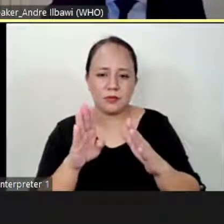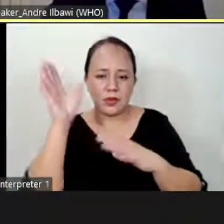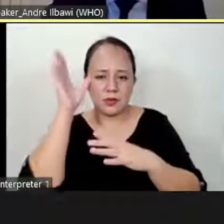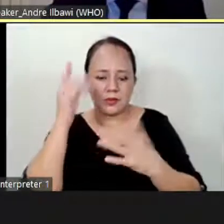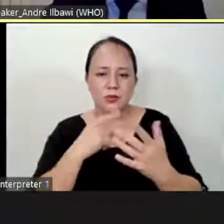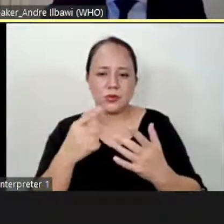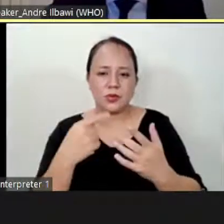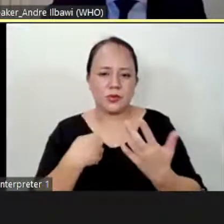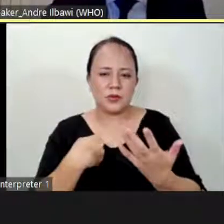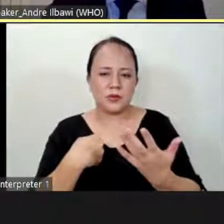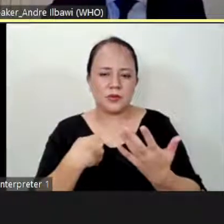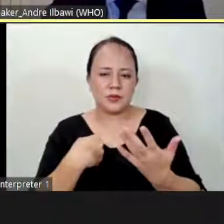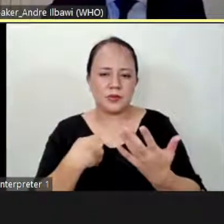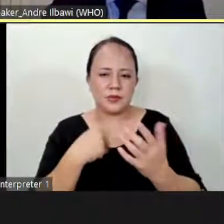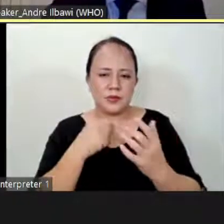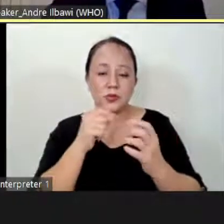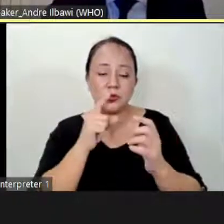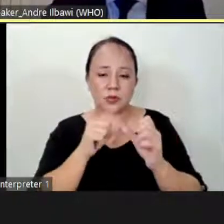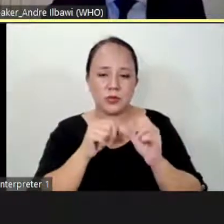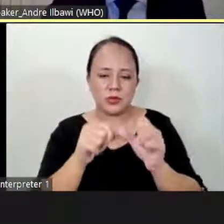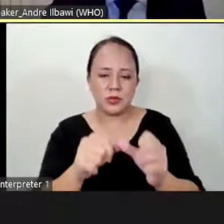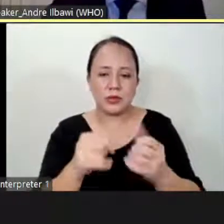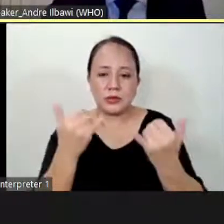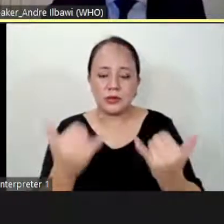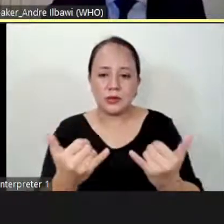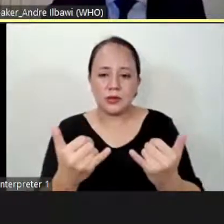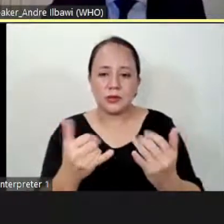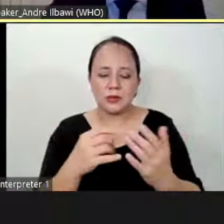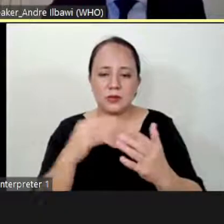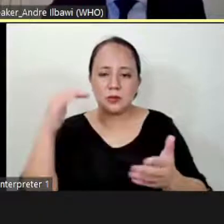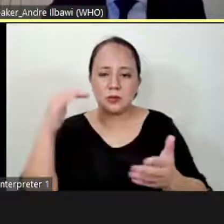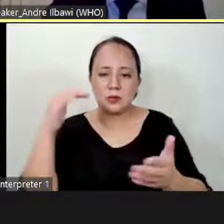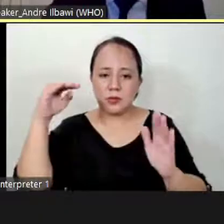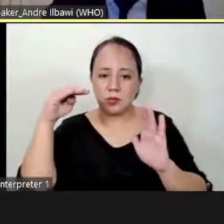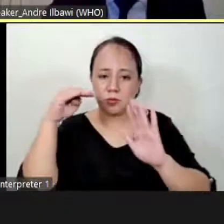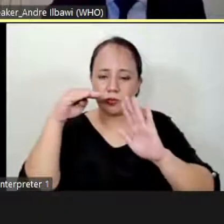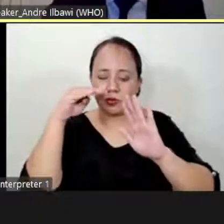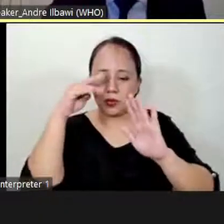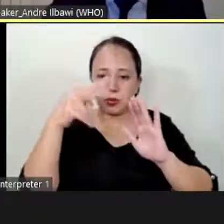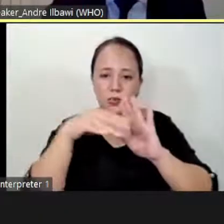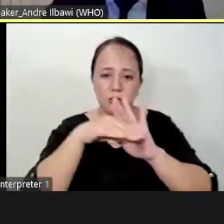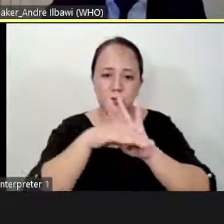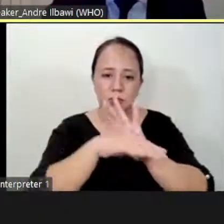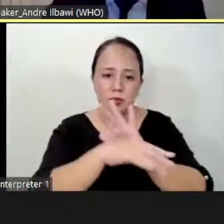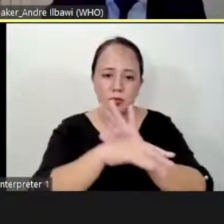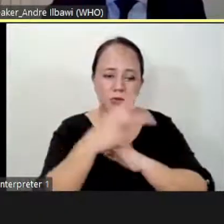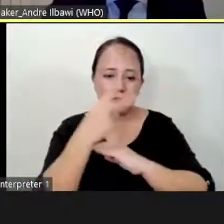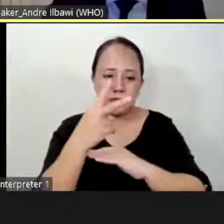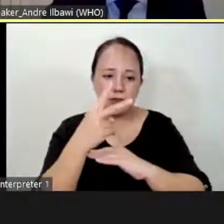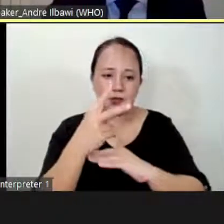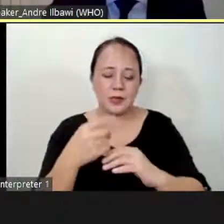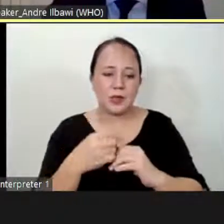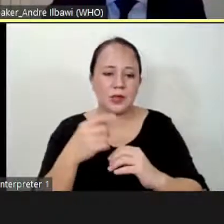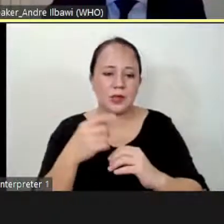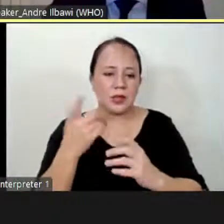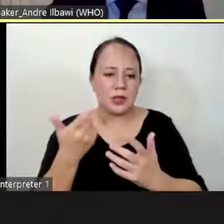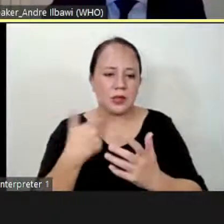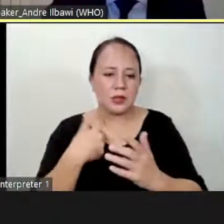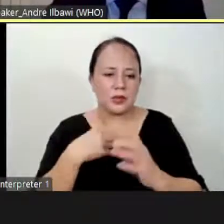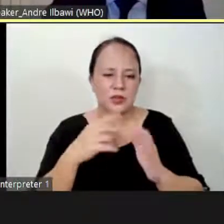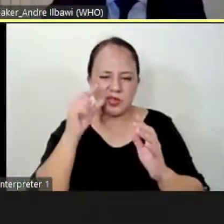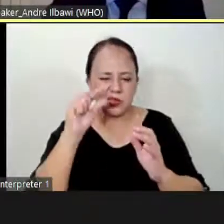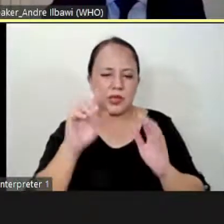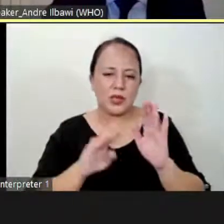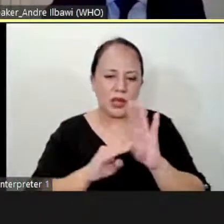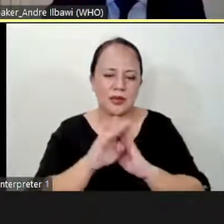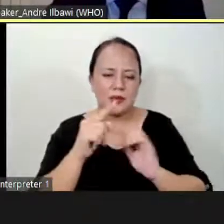quite stable, and in the recent past has decreased. If we look at birth rates, yes, it is still quite high, but not